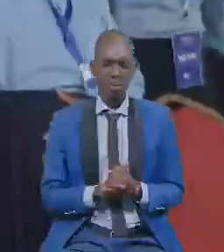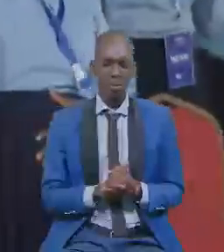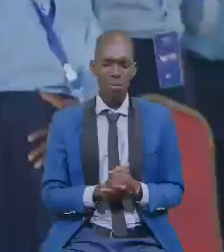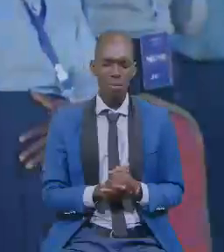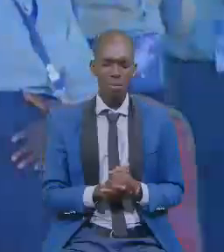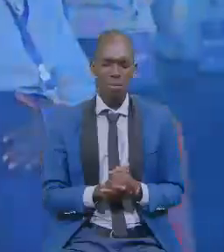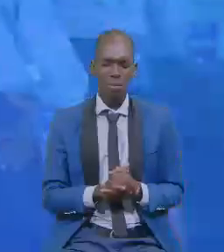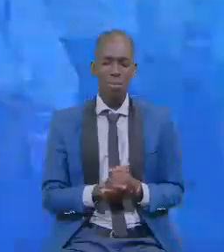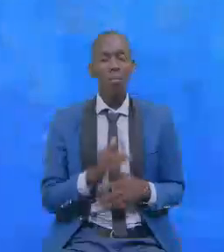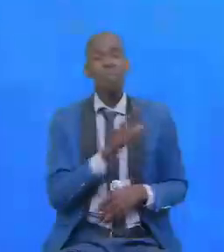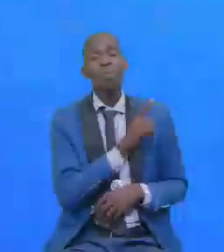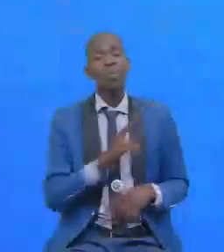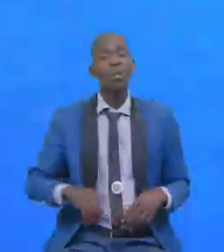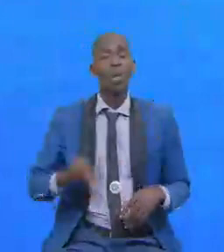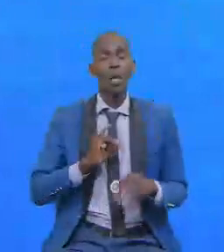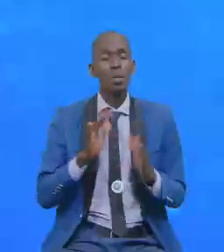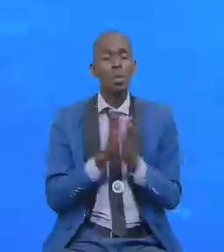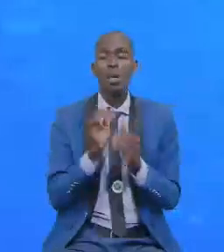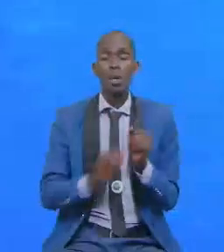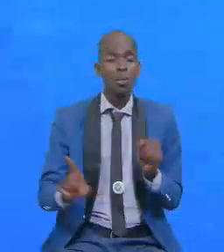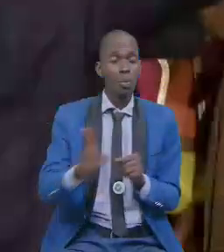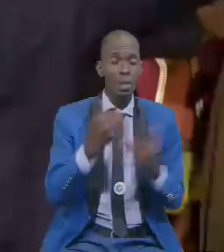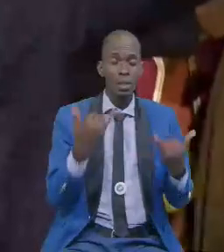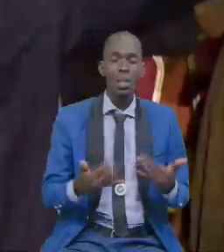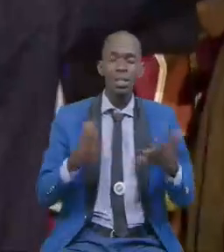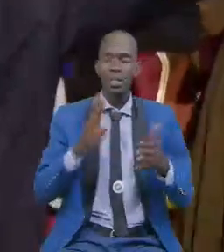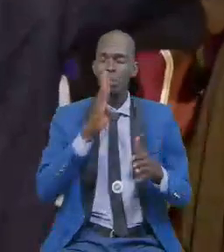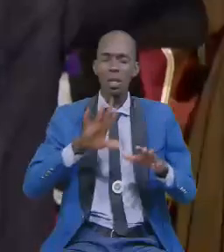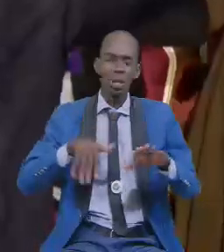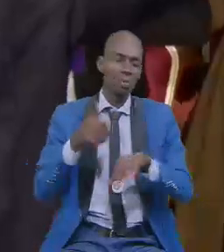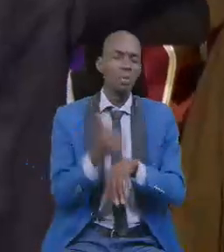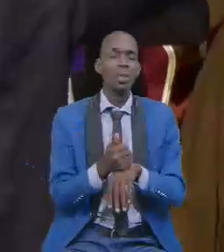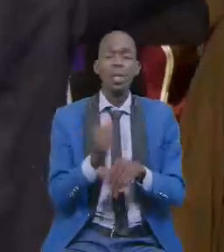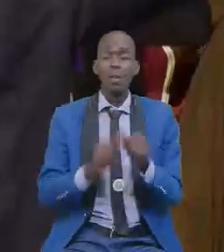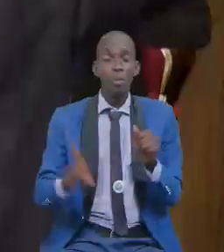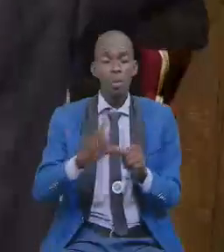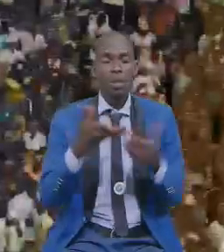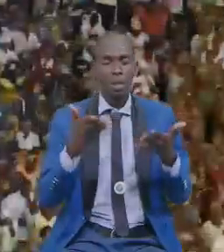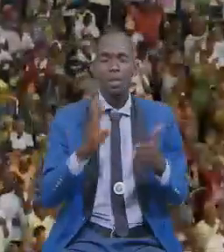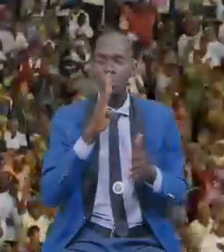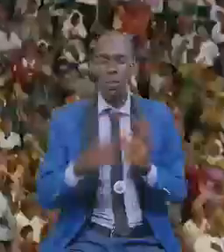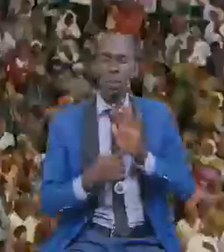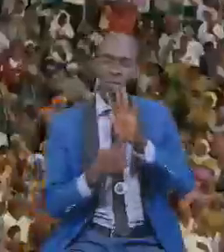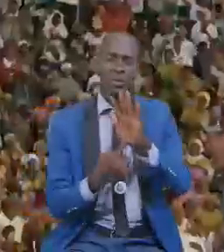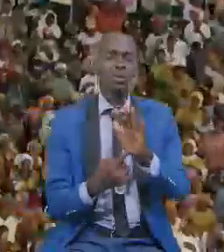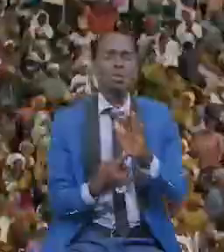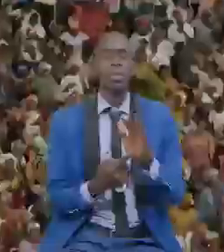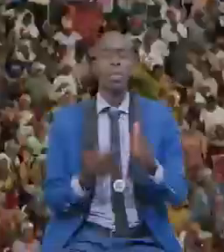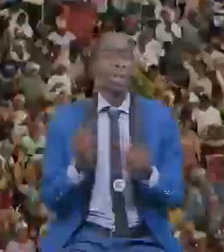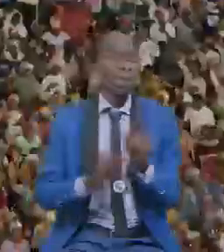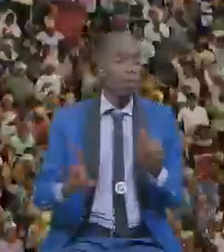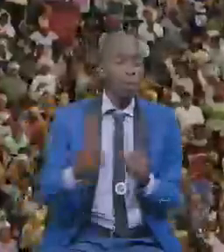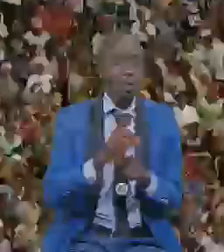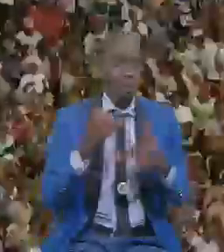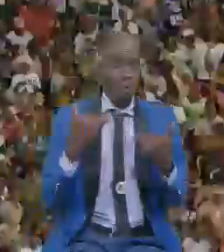Lord, I pray everywhere now, confirmation. Everywhere now, manifestation. Everywhere, the